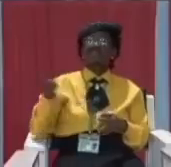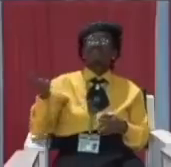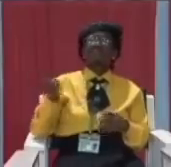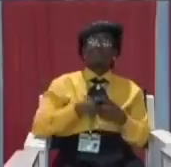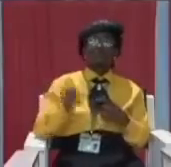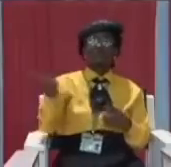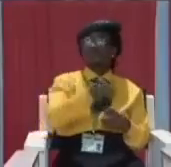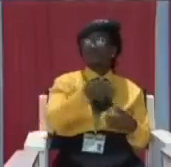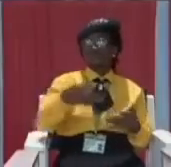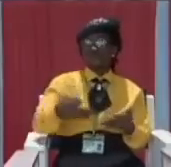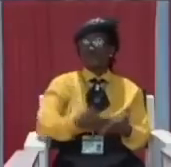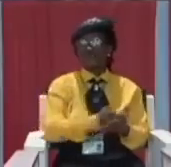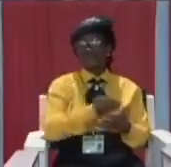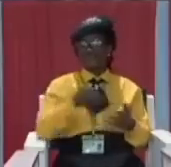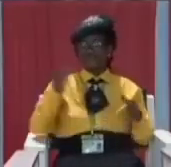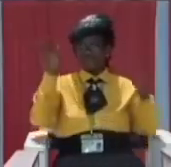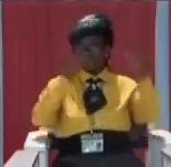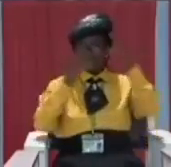he will not force you.